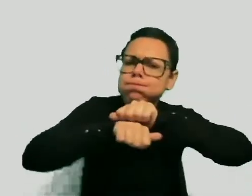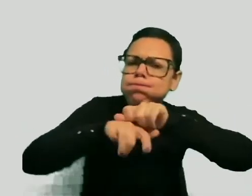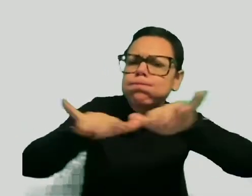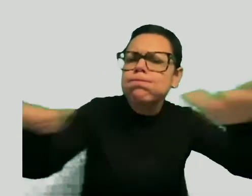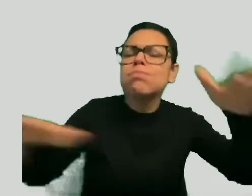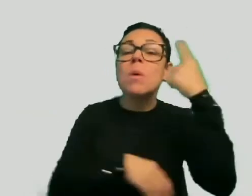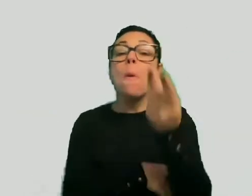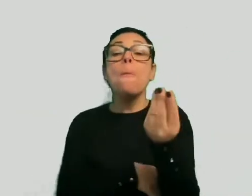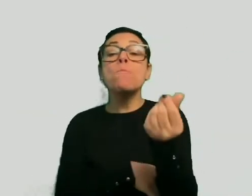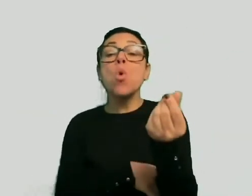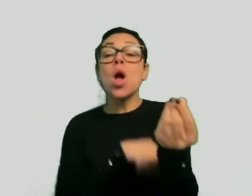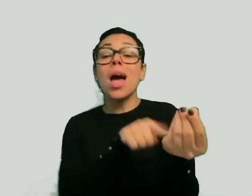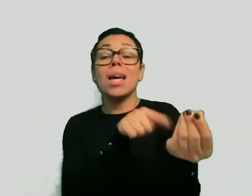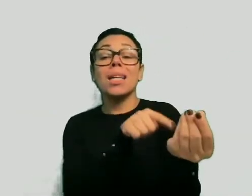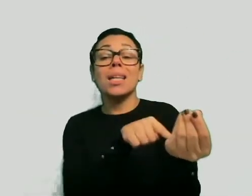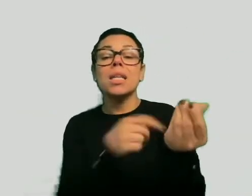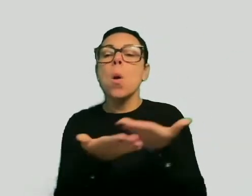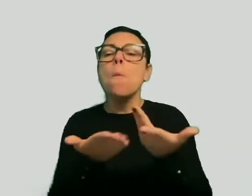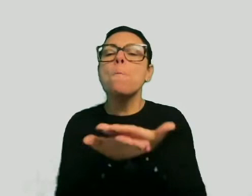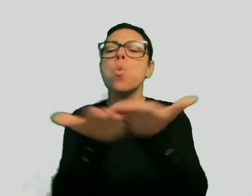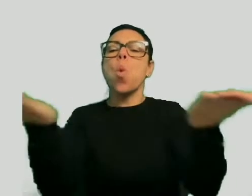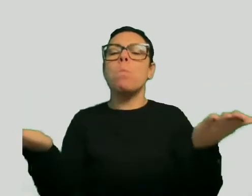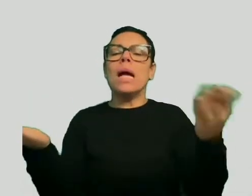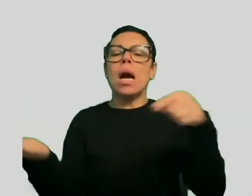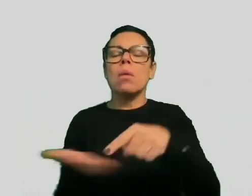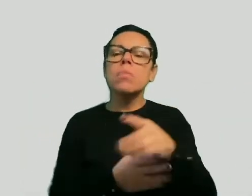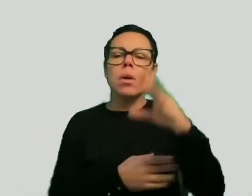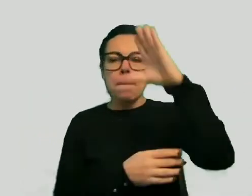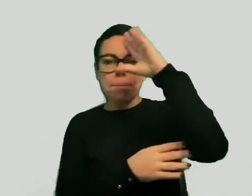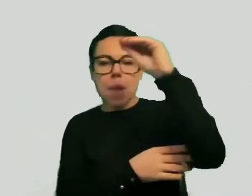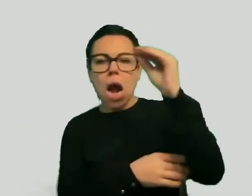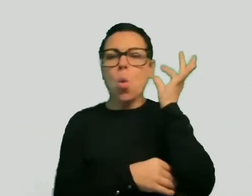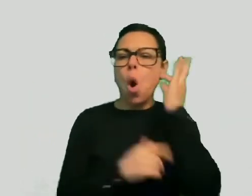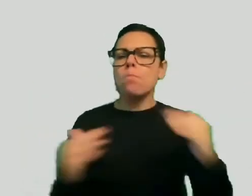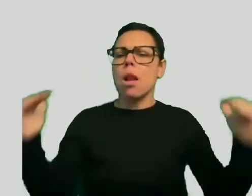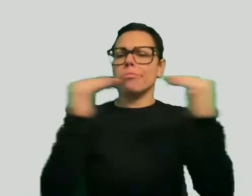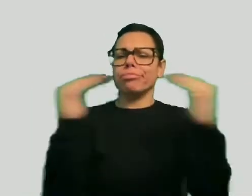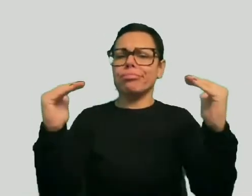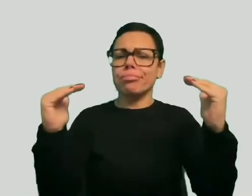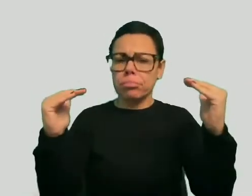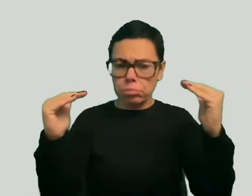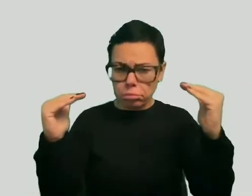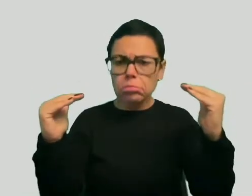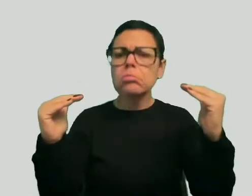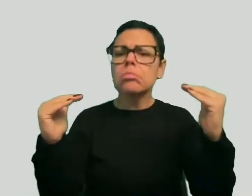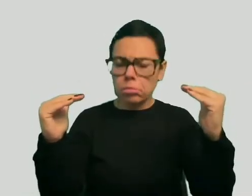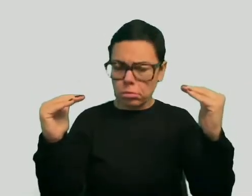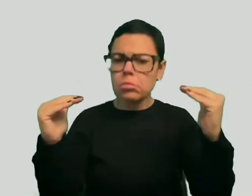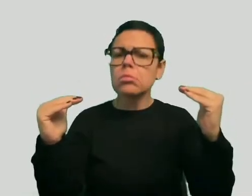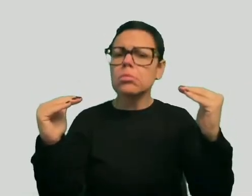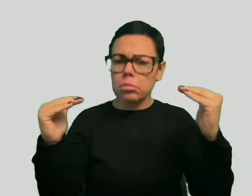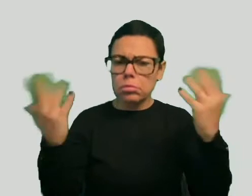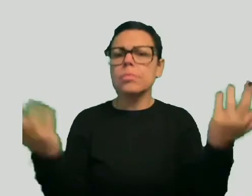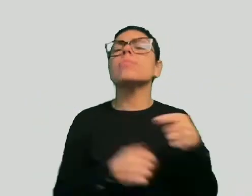men equally and improve efficiency in public spending. And that's another key message here.